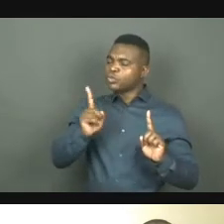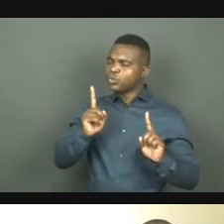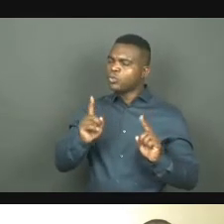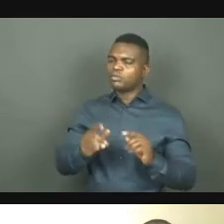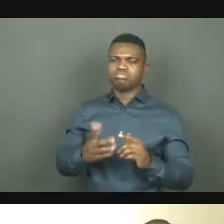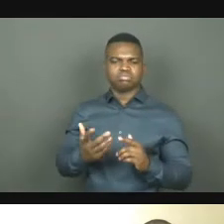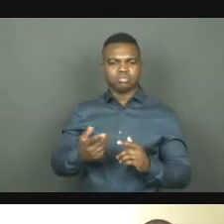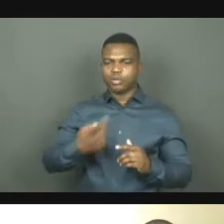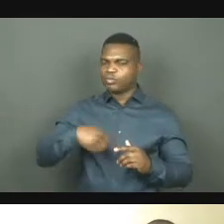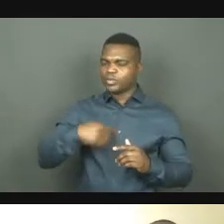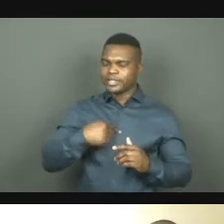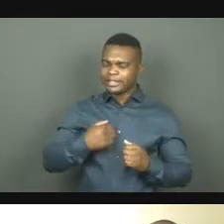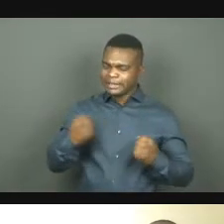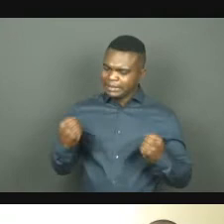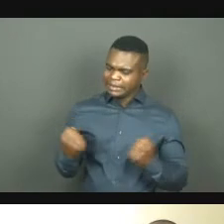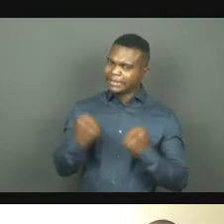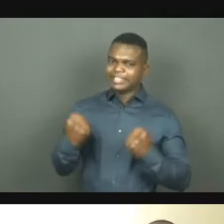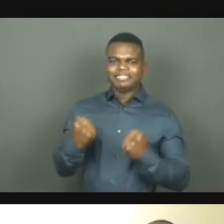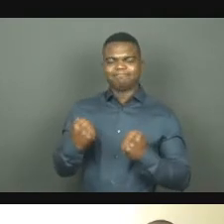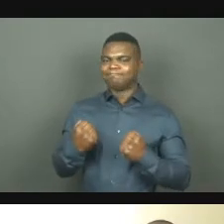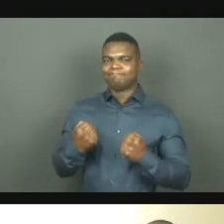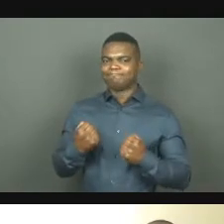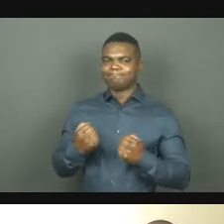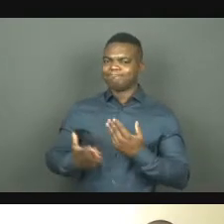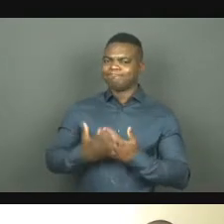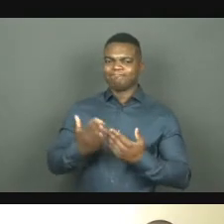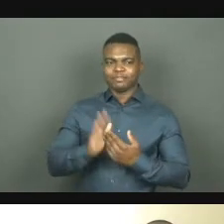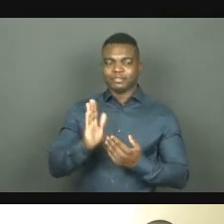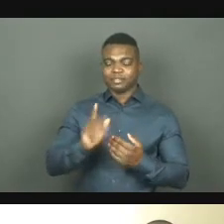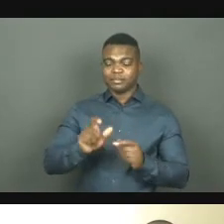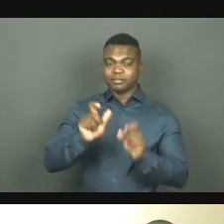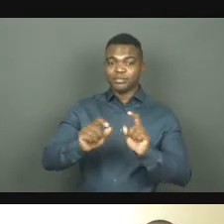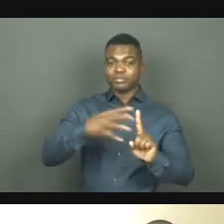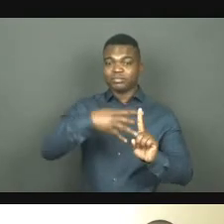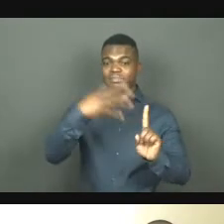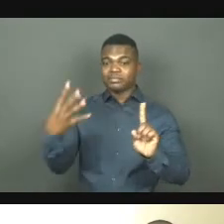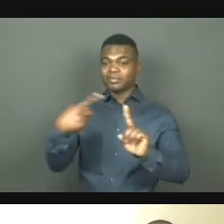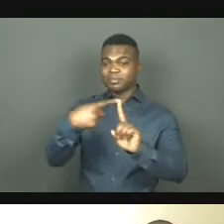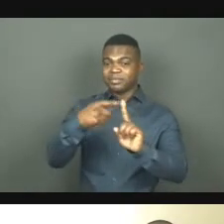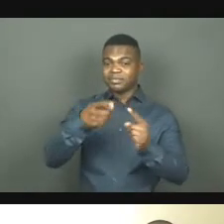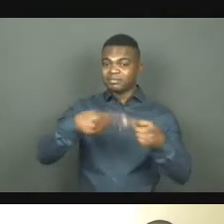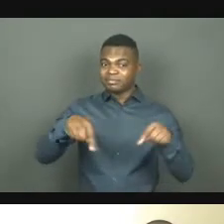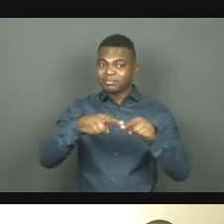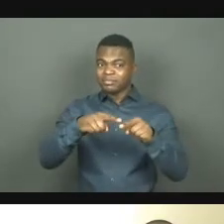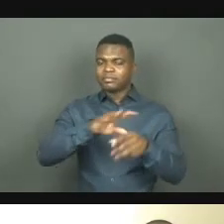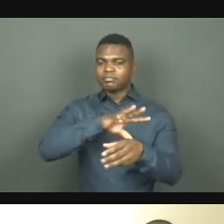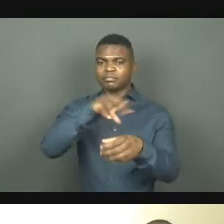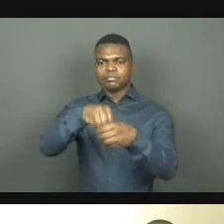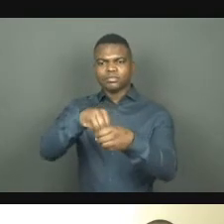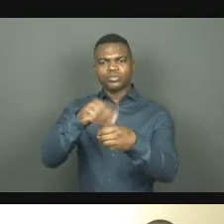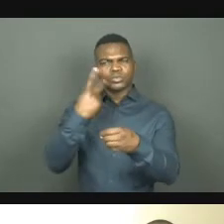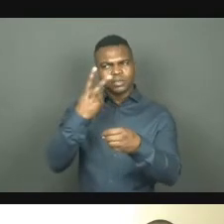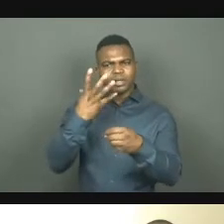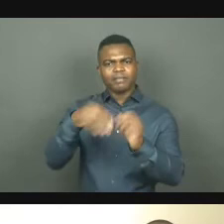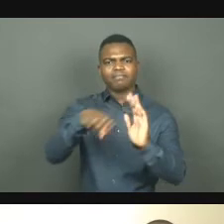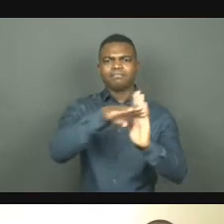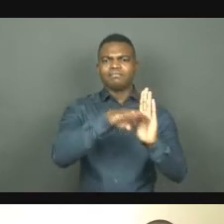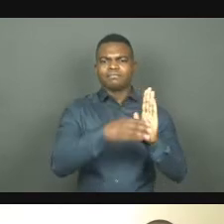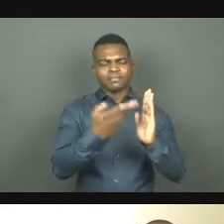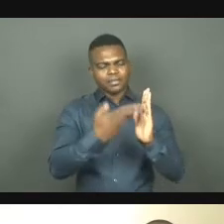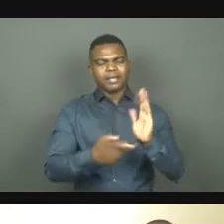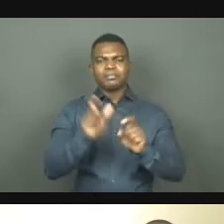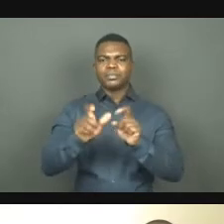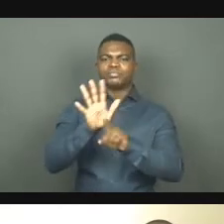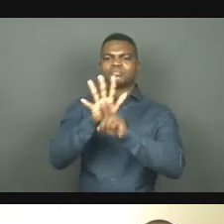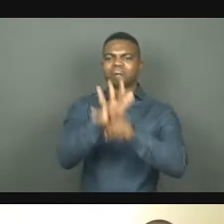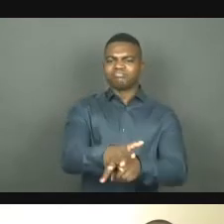transformation within their organisation. And so I think having a more diverse